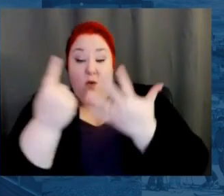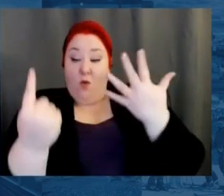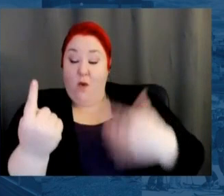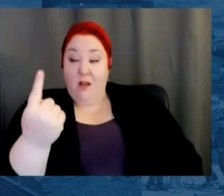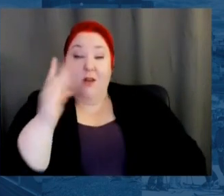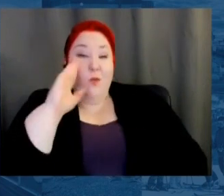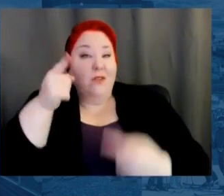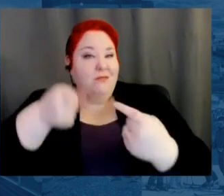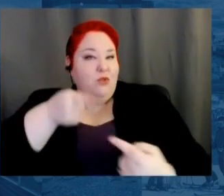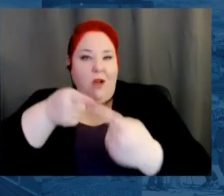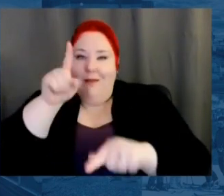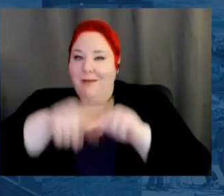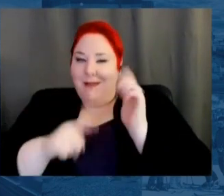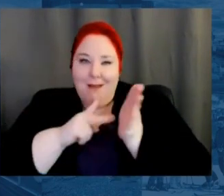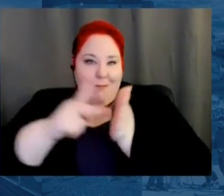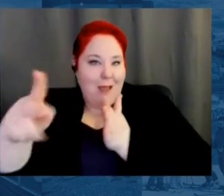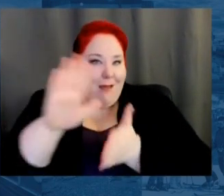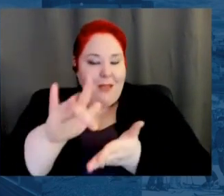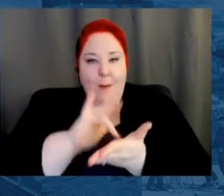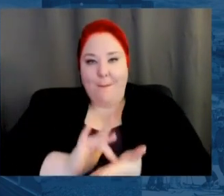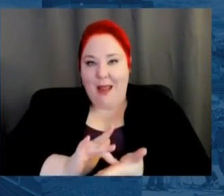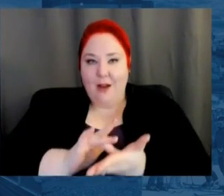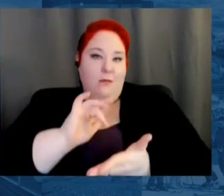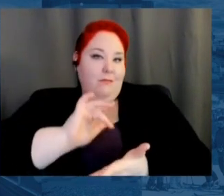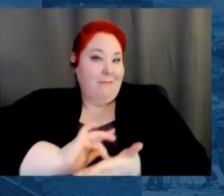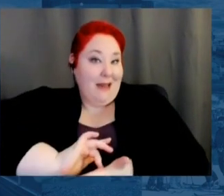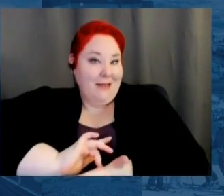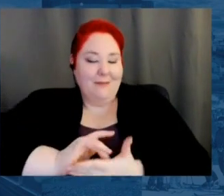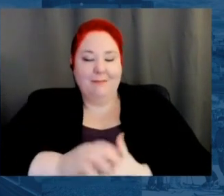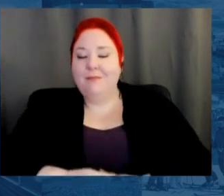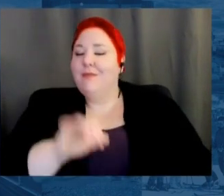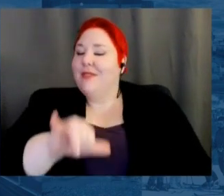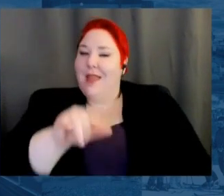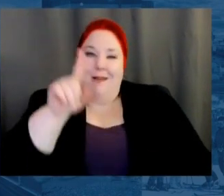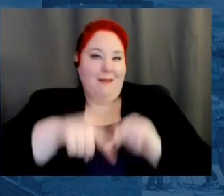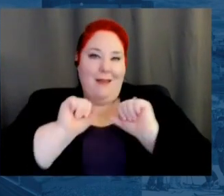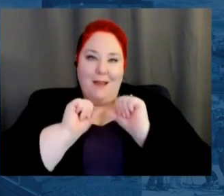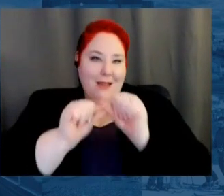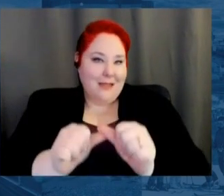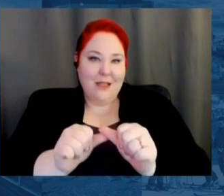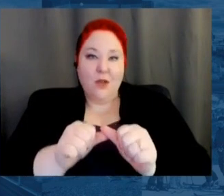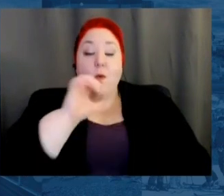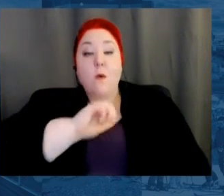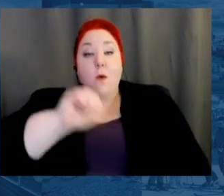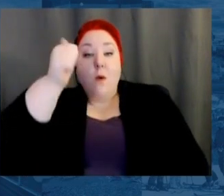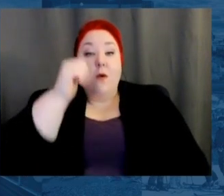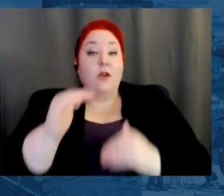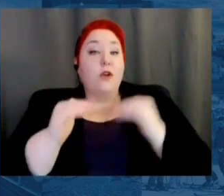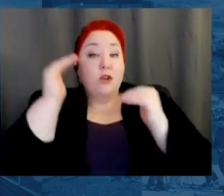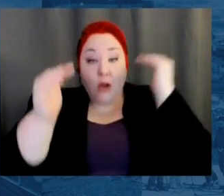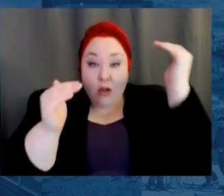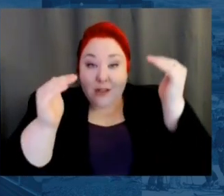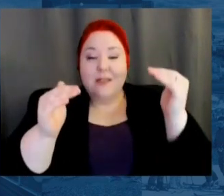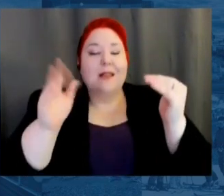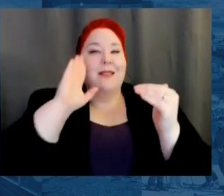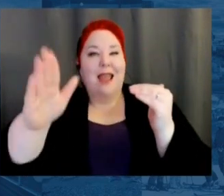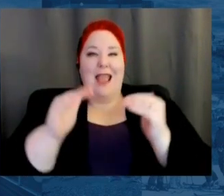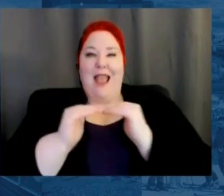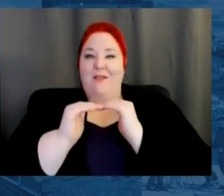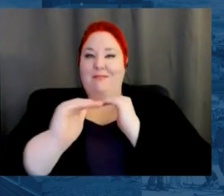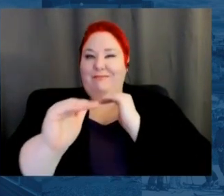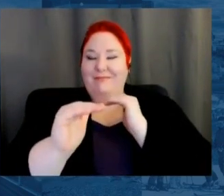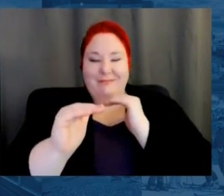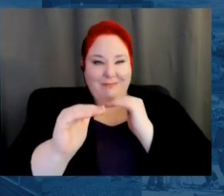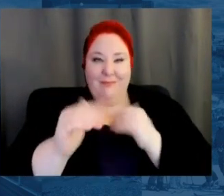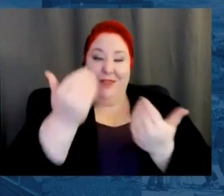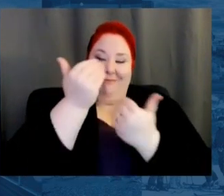their their drugs. And that just cannot continue. Older adults are on fixed incomes. It is very, very difficult for